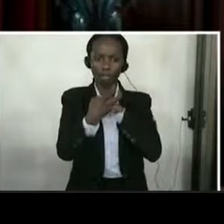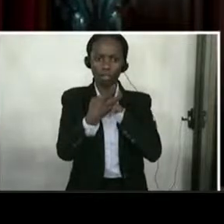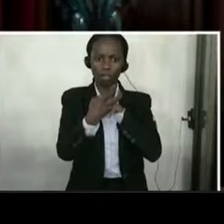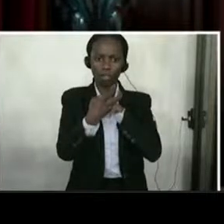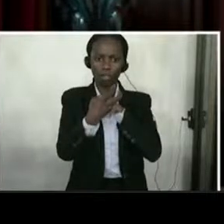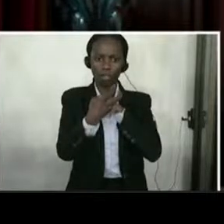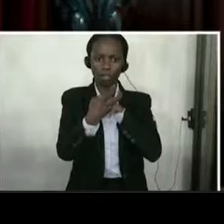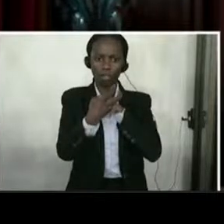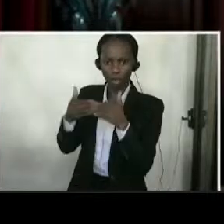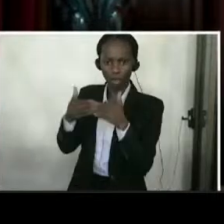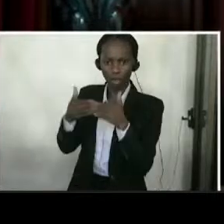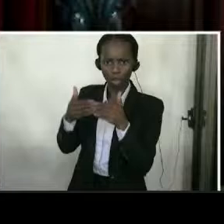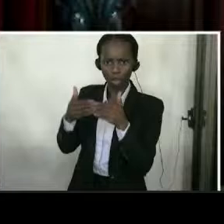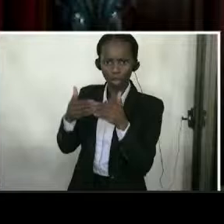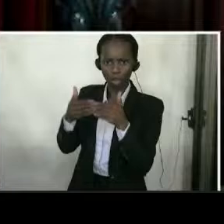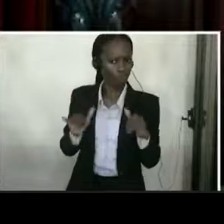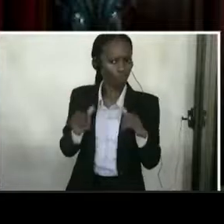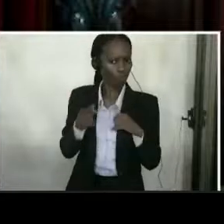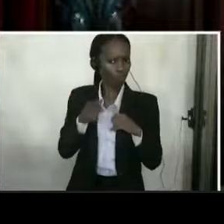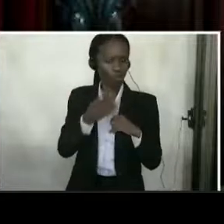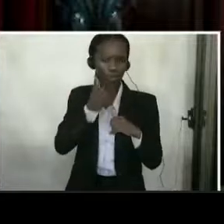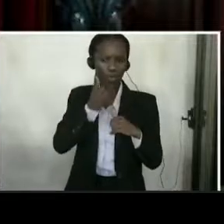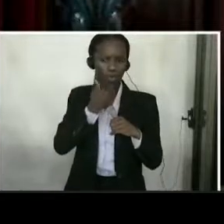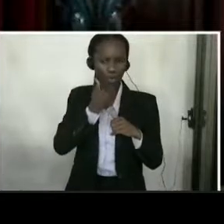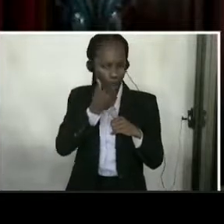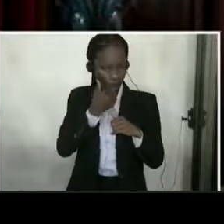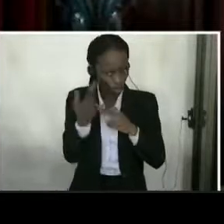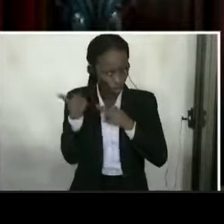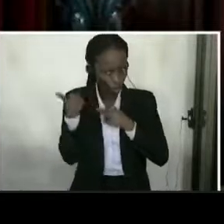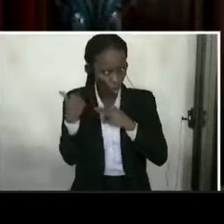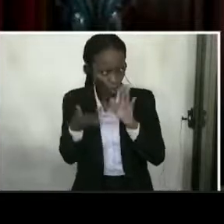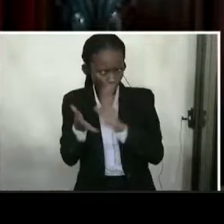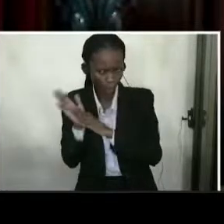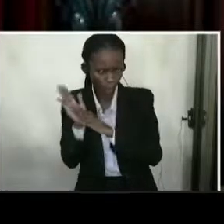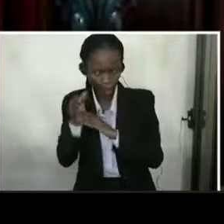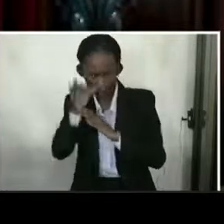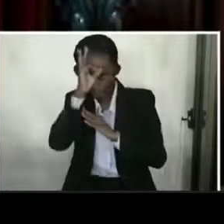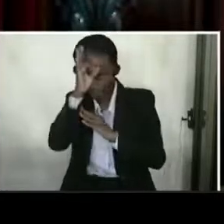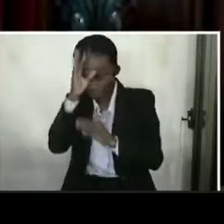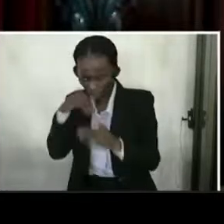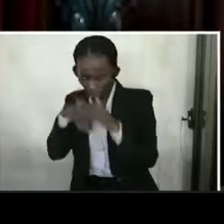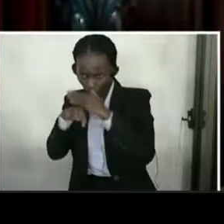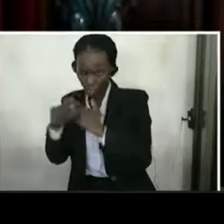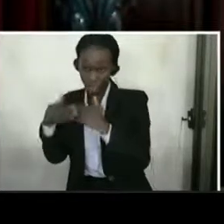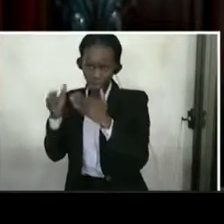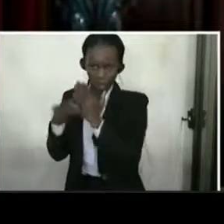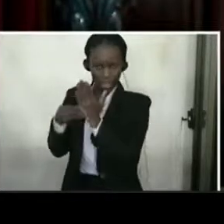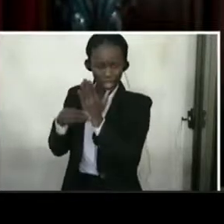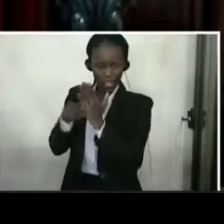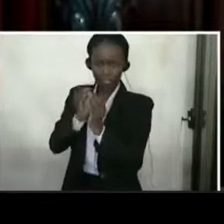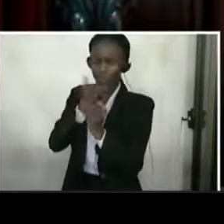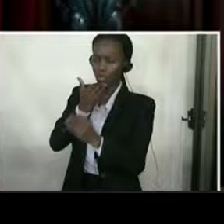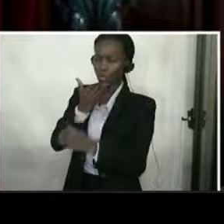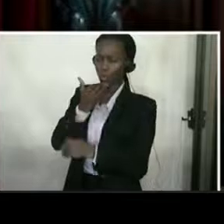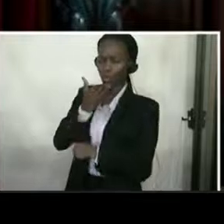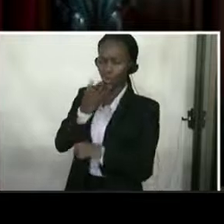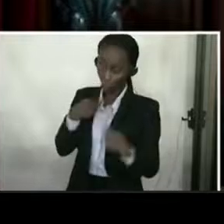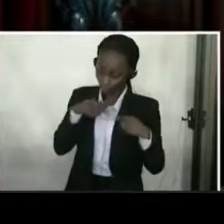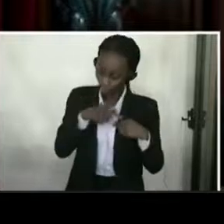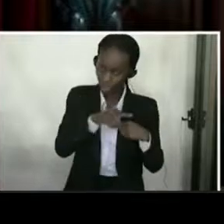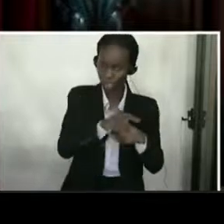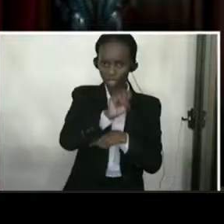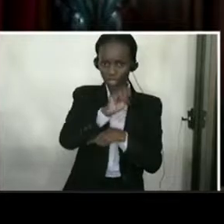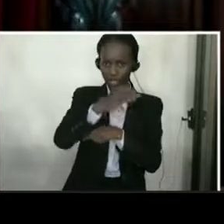Who must go and open a case with the police if we as Scopa do not go and open the case? We